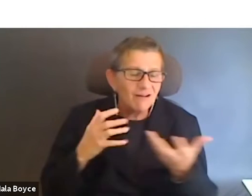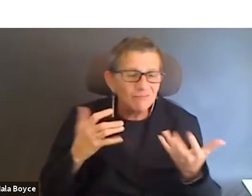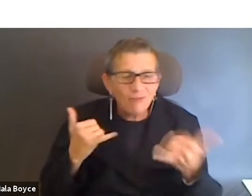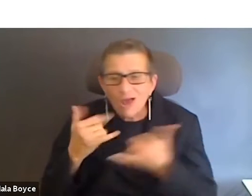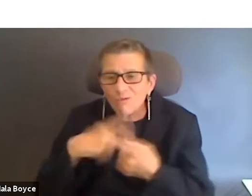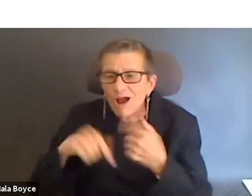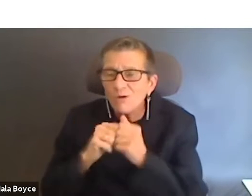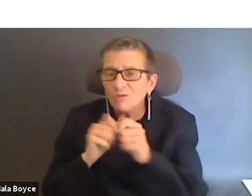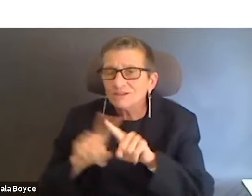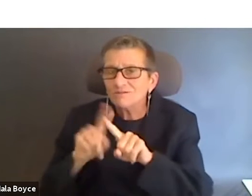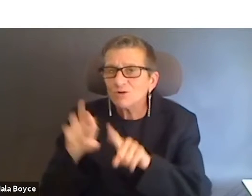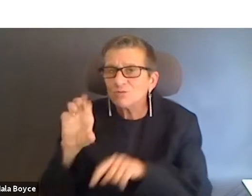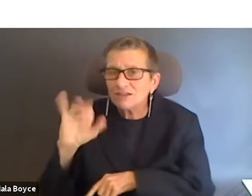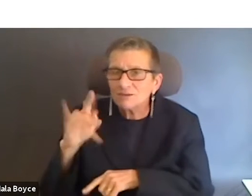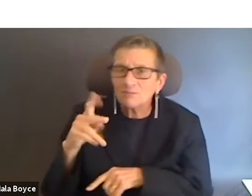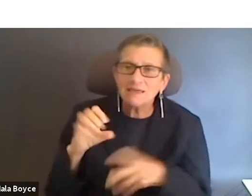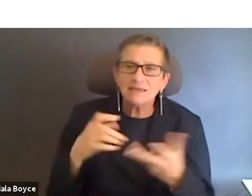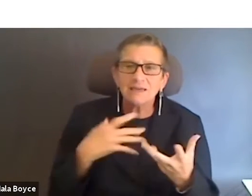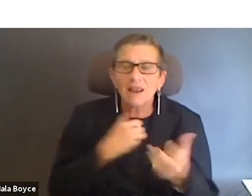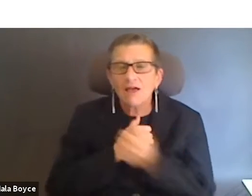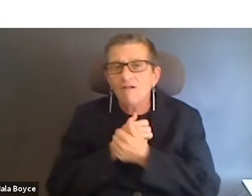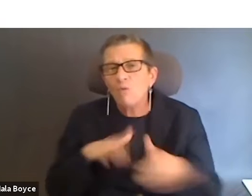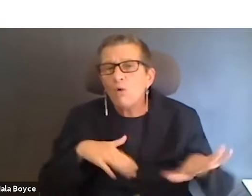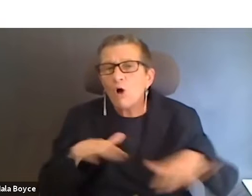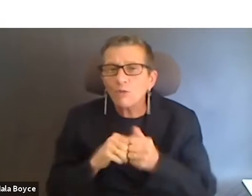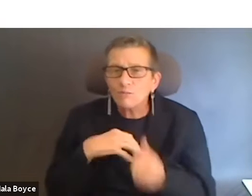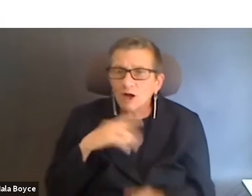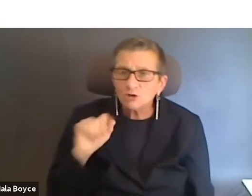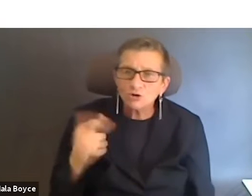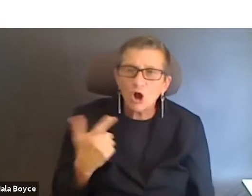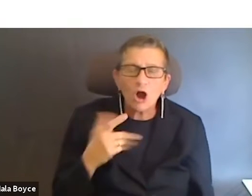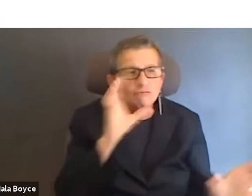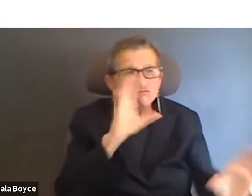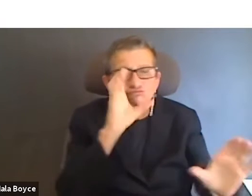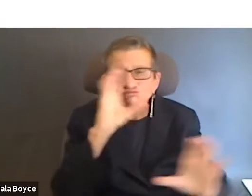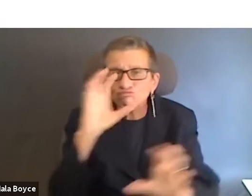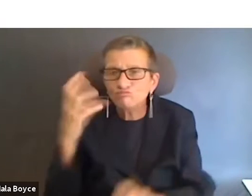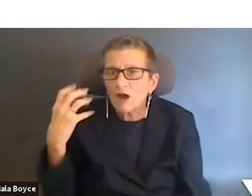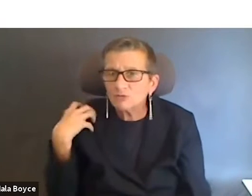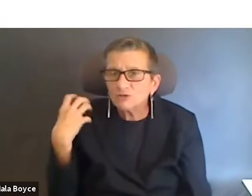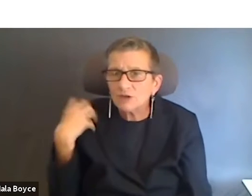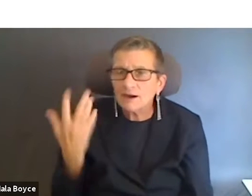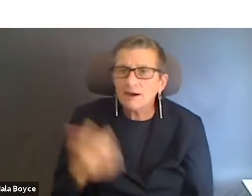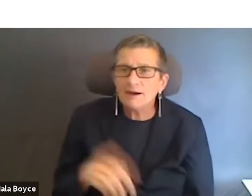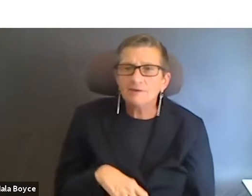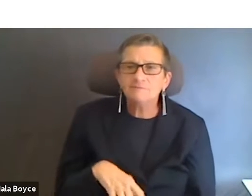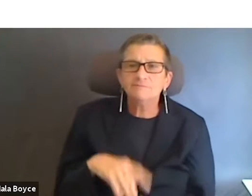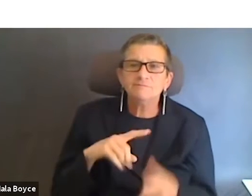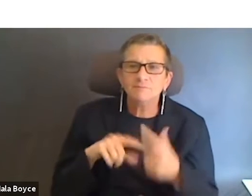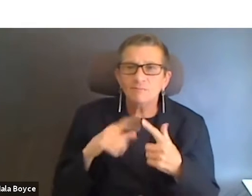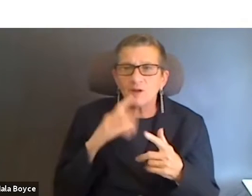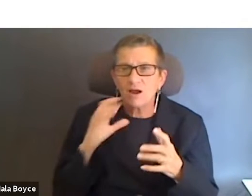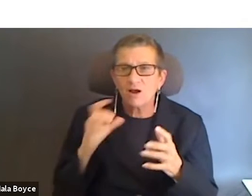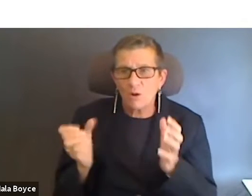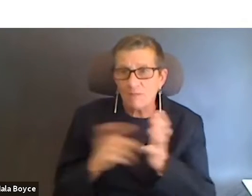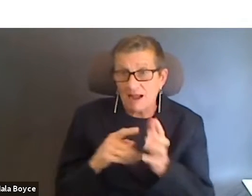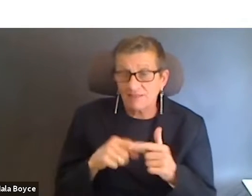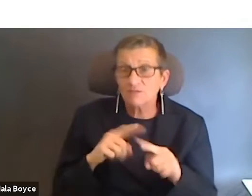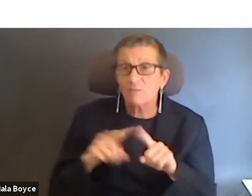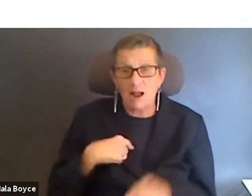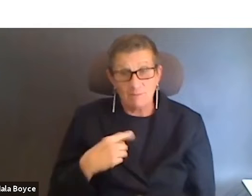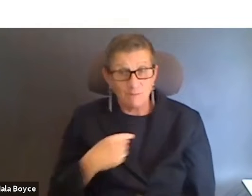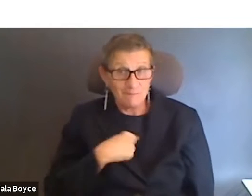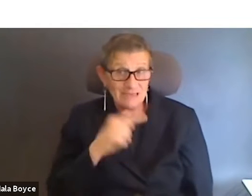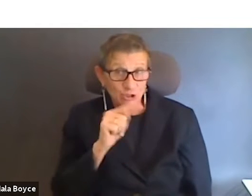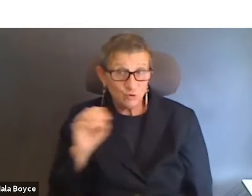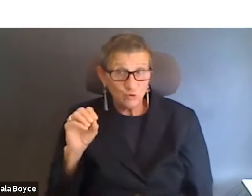recipes. Love walking my dog and just exploring the outdoors. And I'll come back to this, but I'm a Me Too survivor.